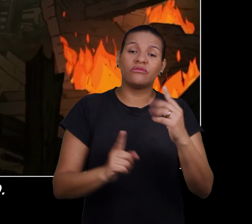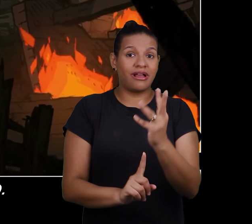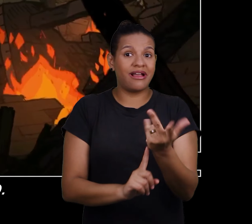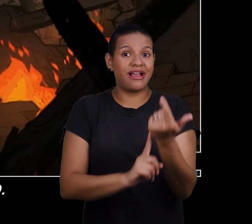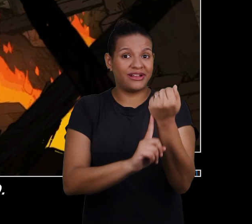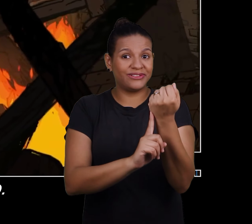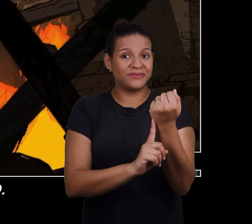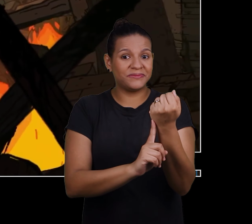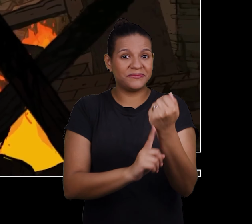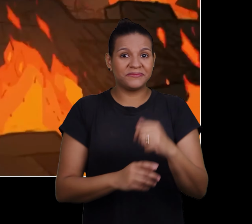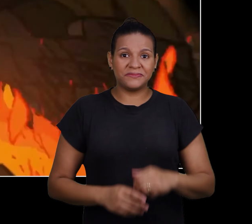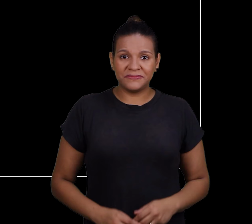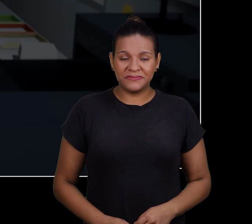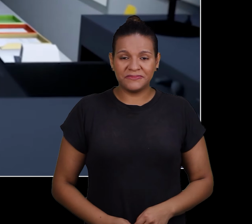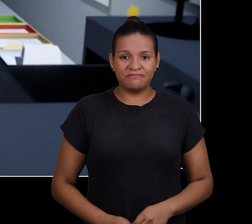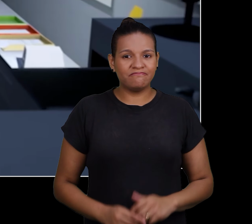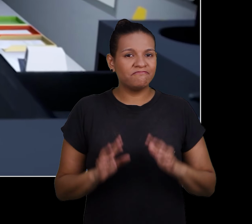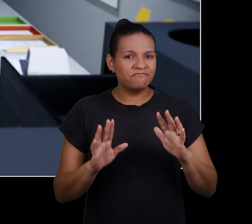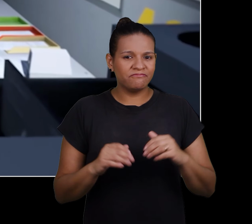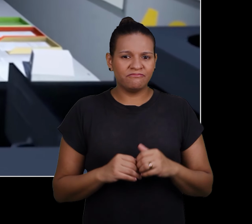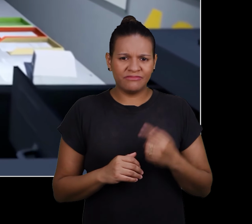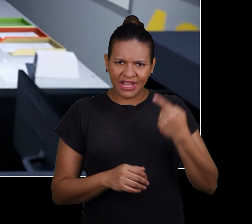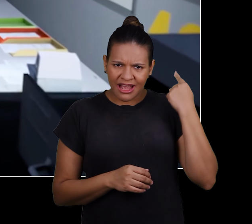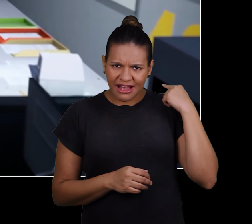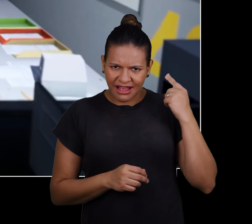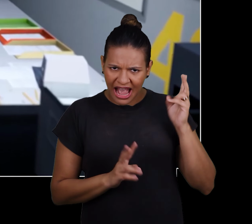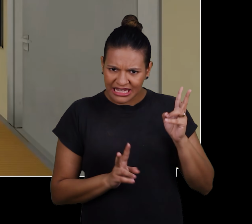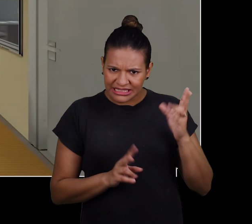videogames no mundo artístico.